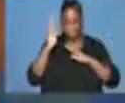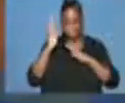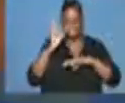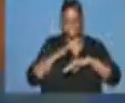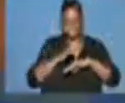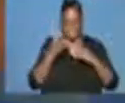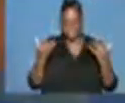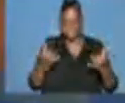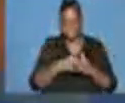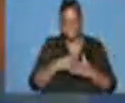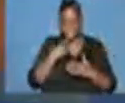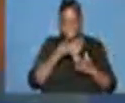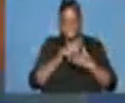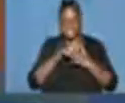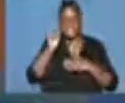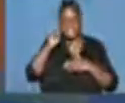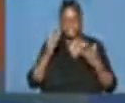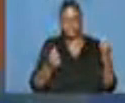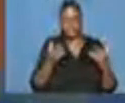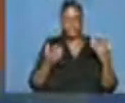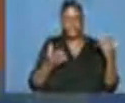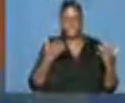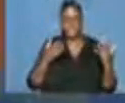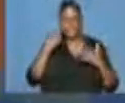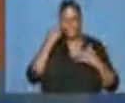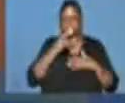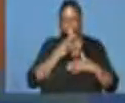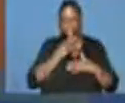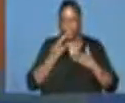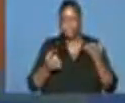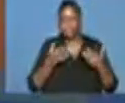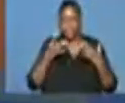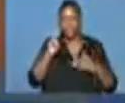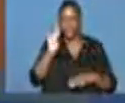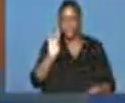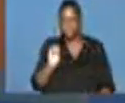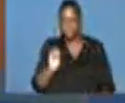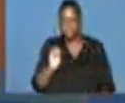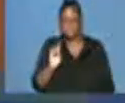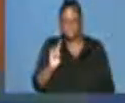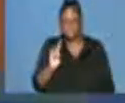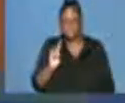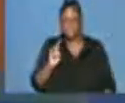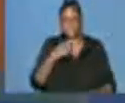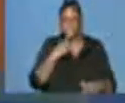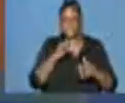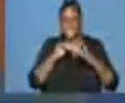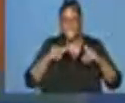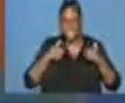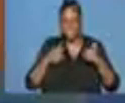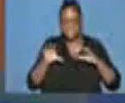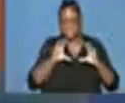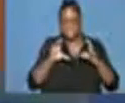have certain implications for us. That has implications for our health, for human health, and how we interact with our environment. The